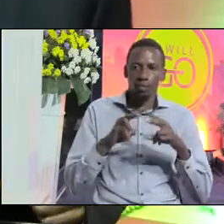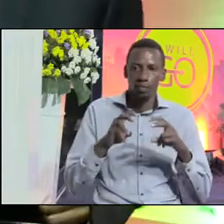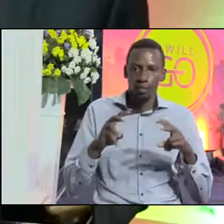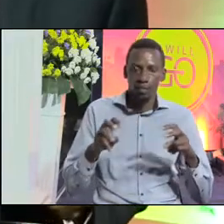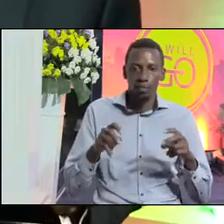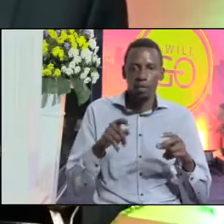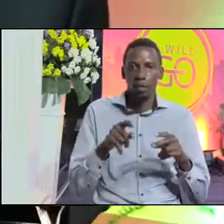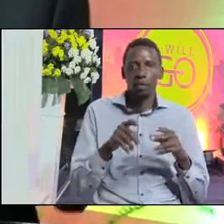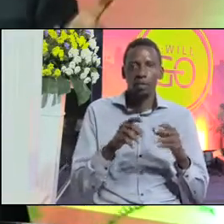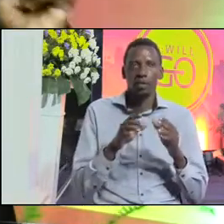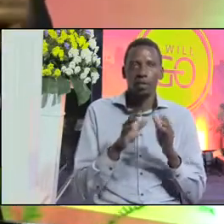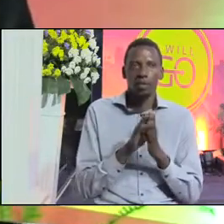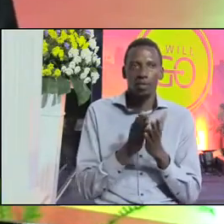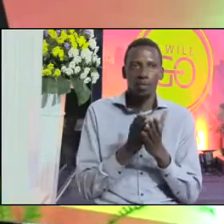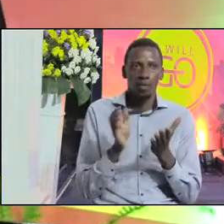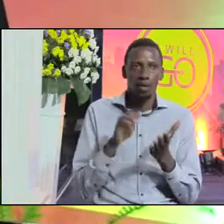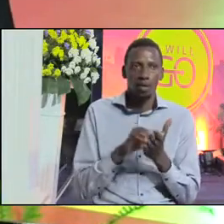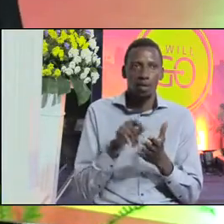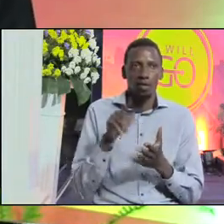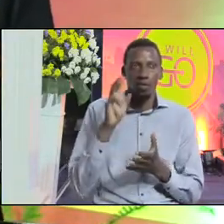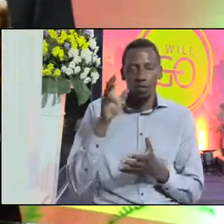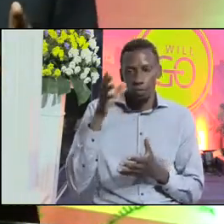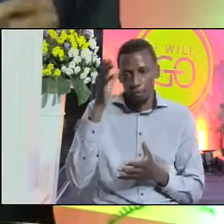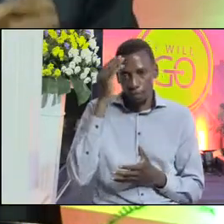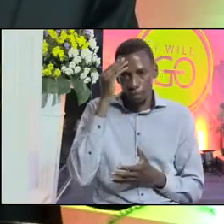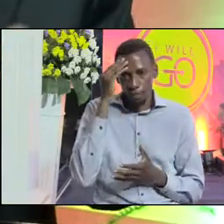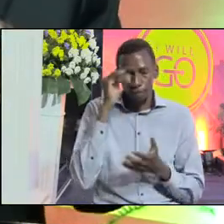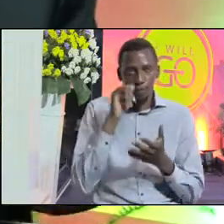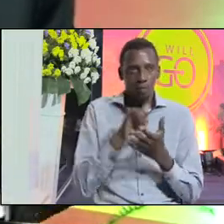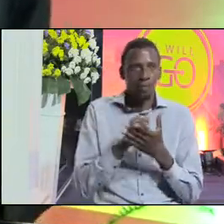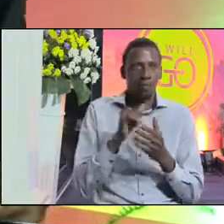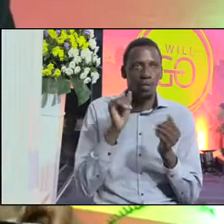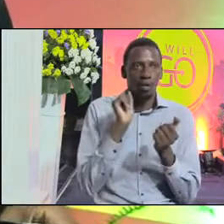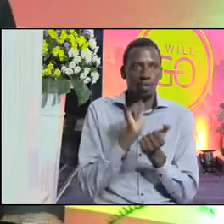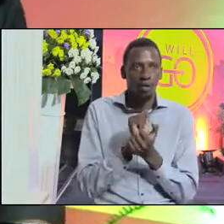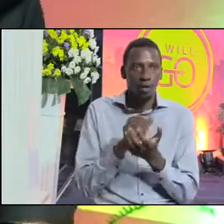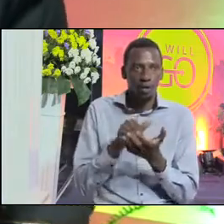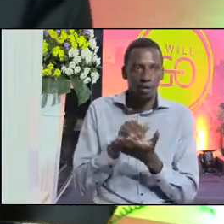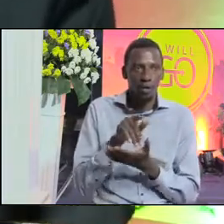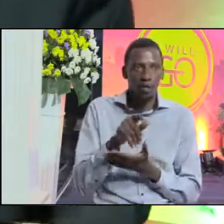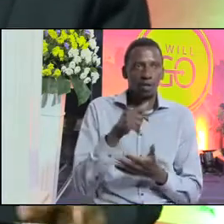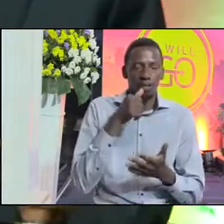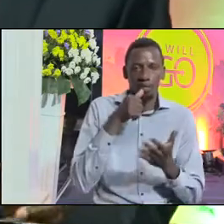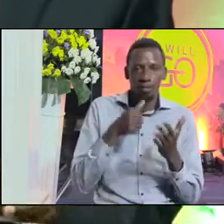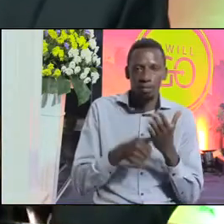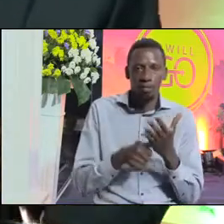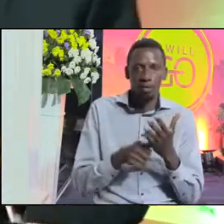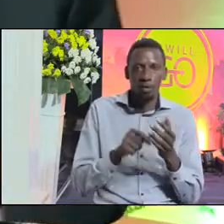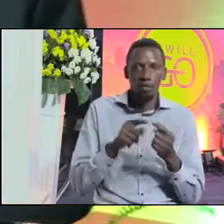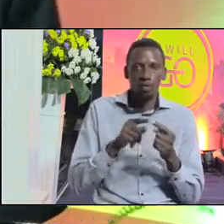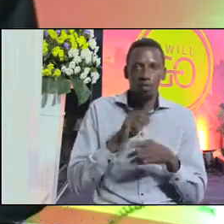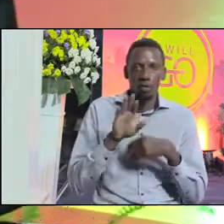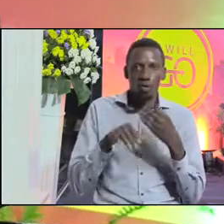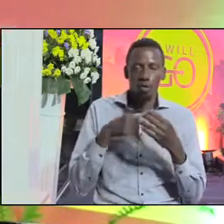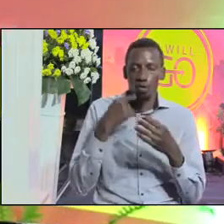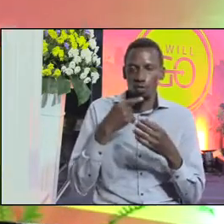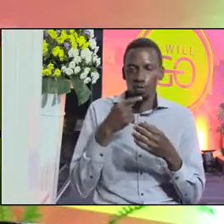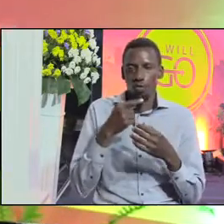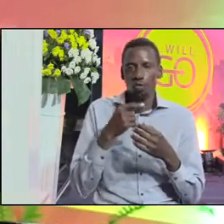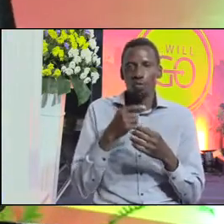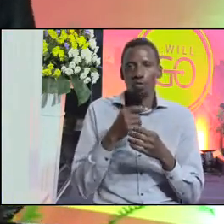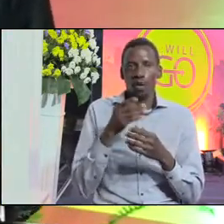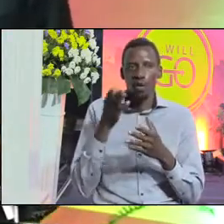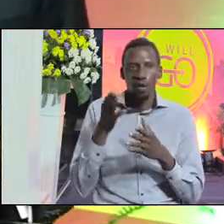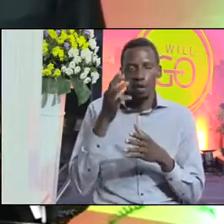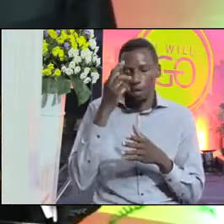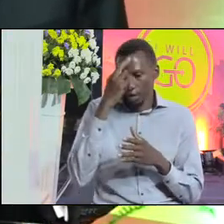again. And beloved, you will discover that Paul sent this letter to all that be in Rome, beloved of